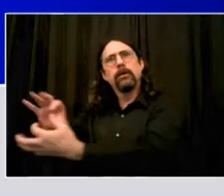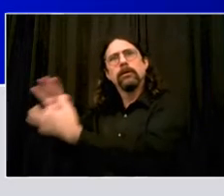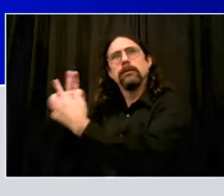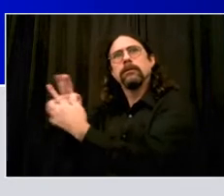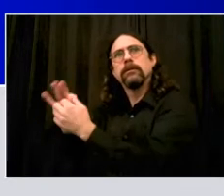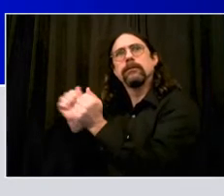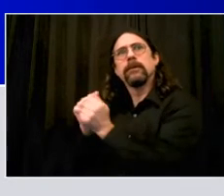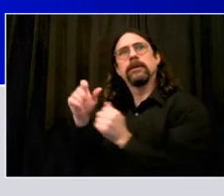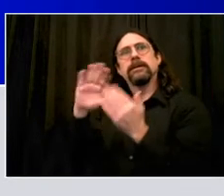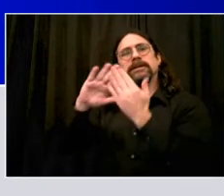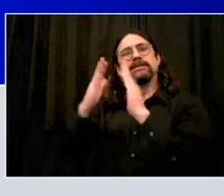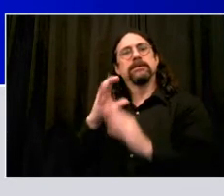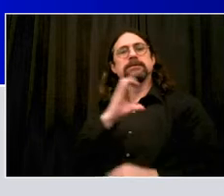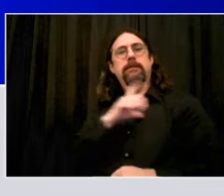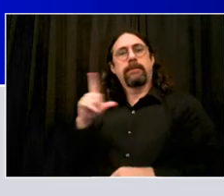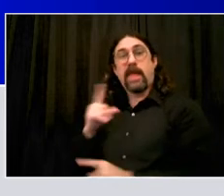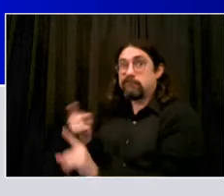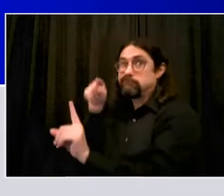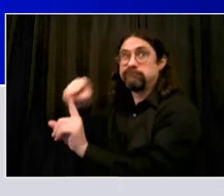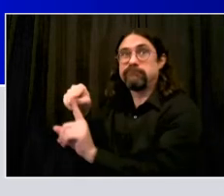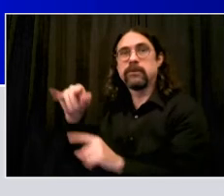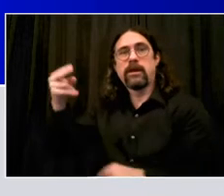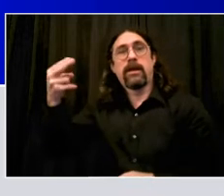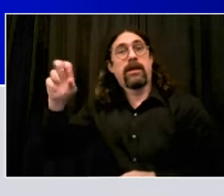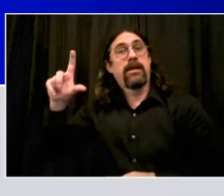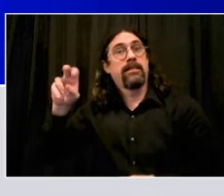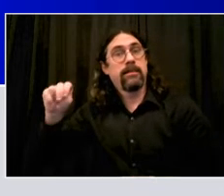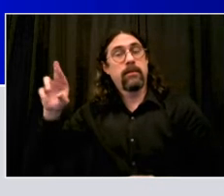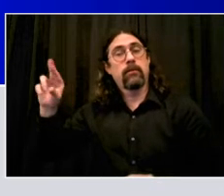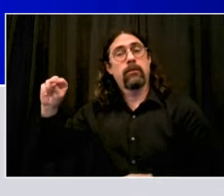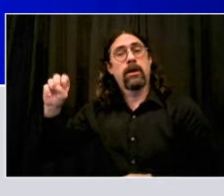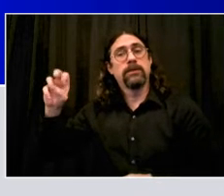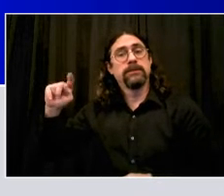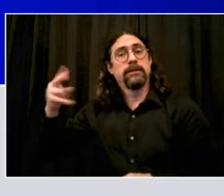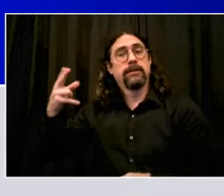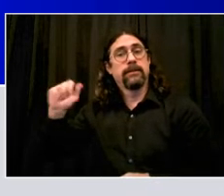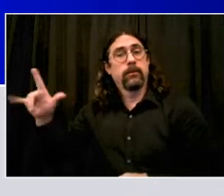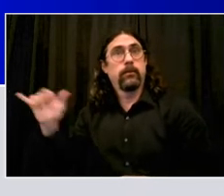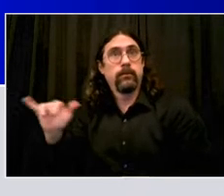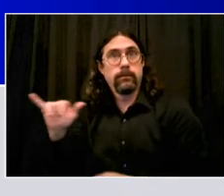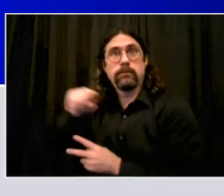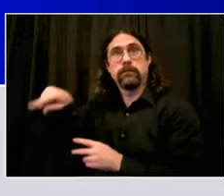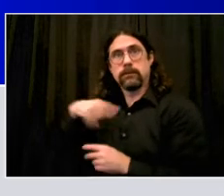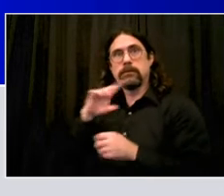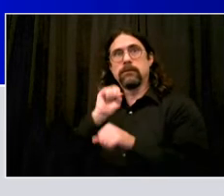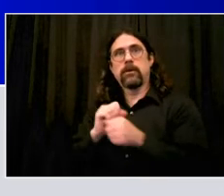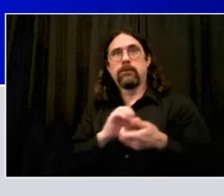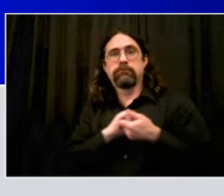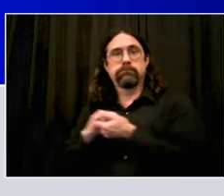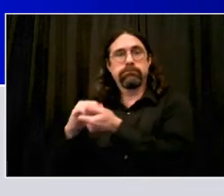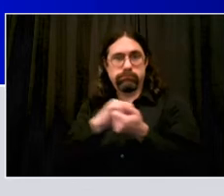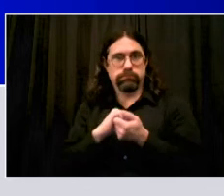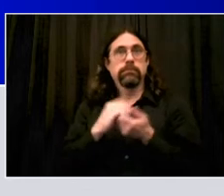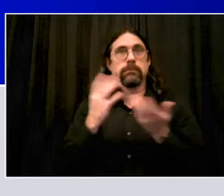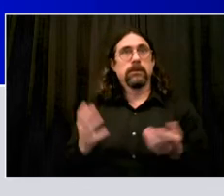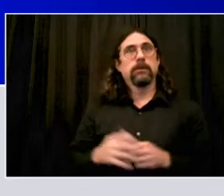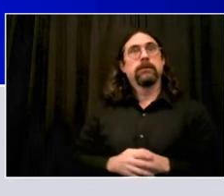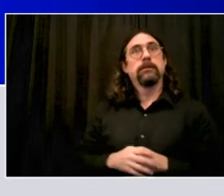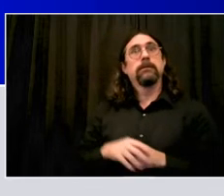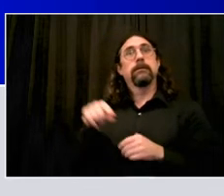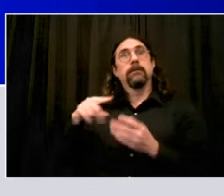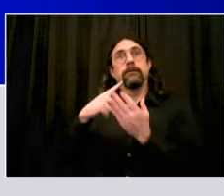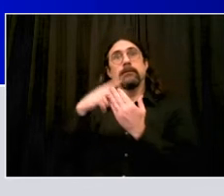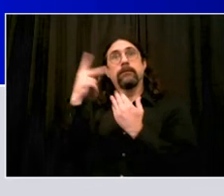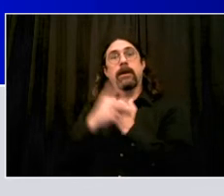of Employee Ownership NYC, the first big city municipal initiative to educate business owners about